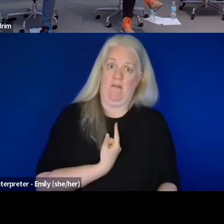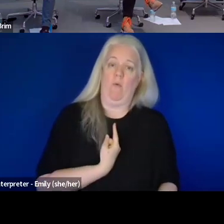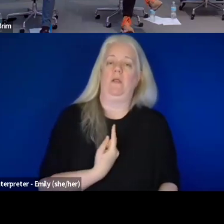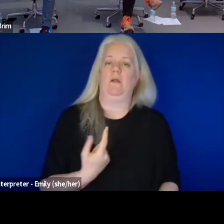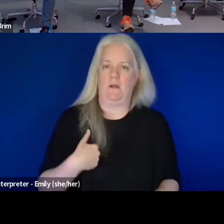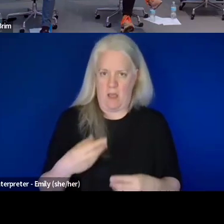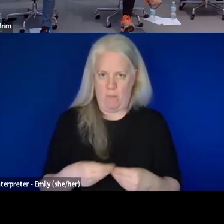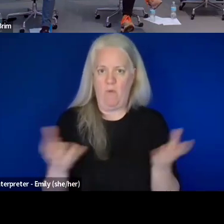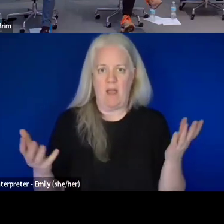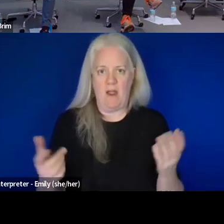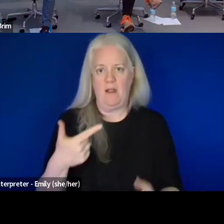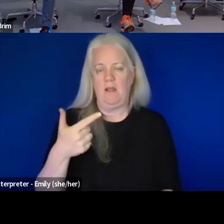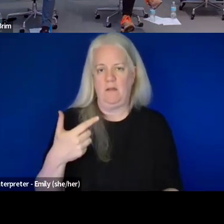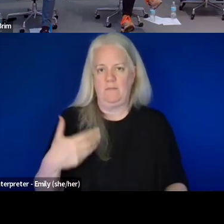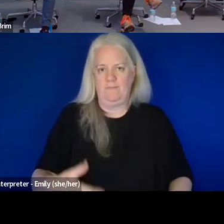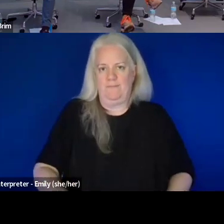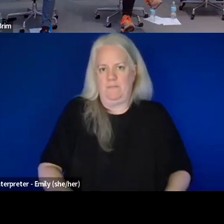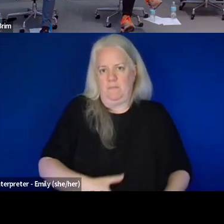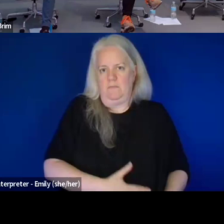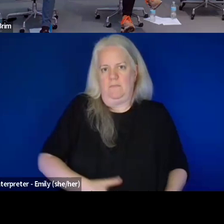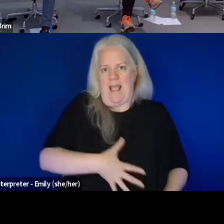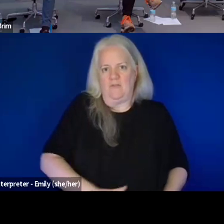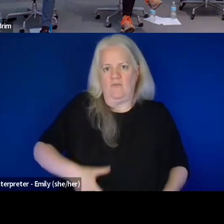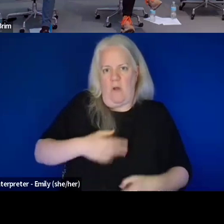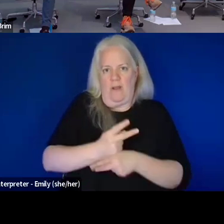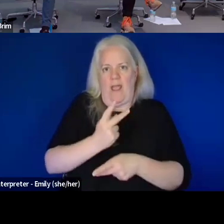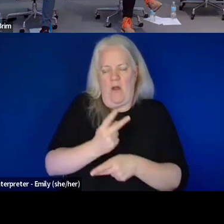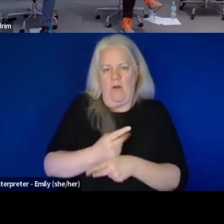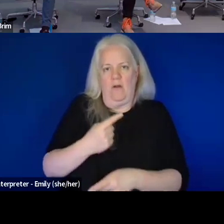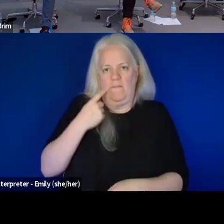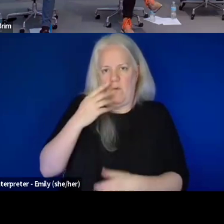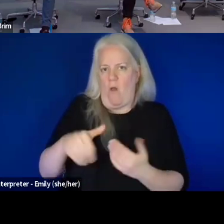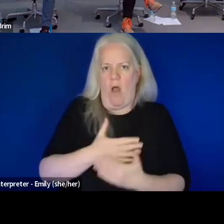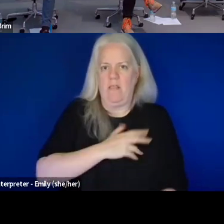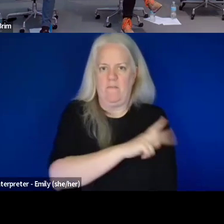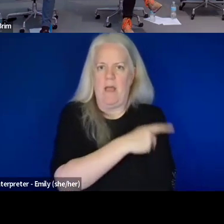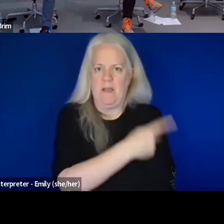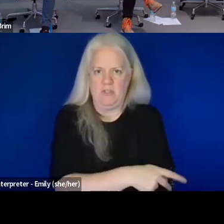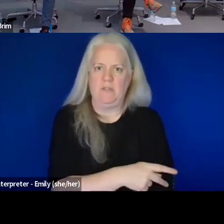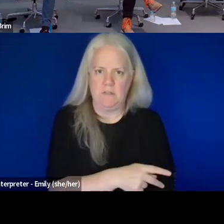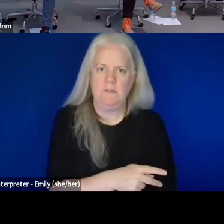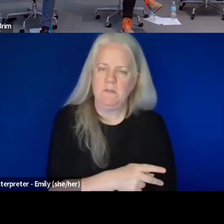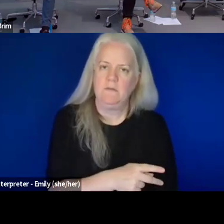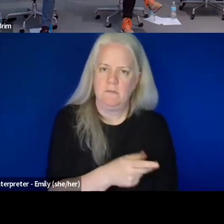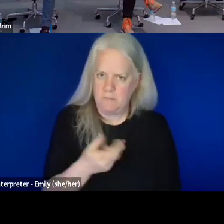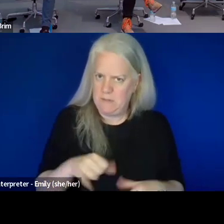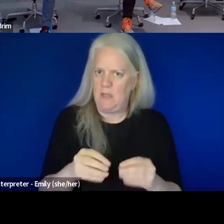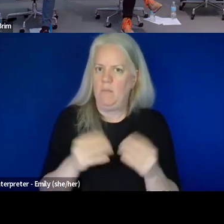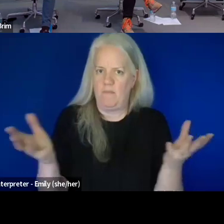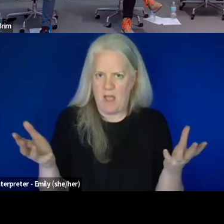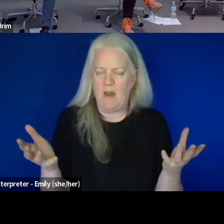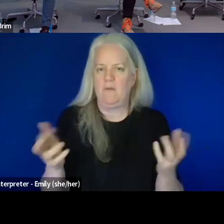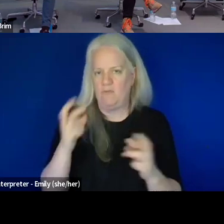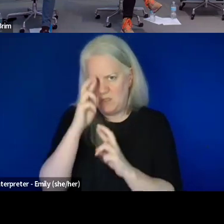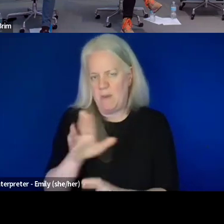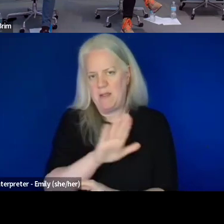providing gastroenterological care for all of my patients that is, grounded on their